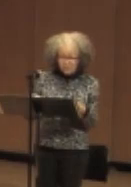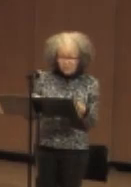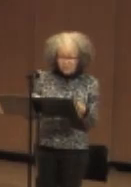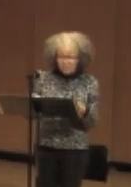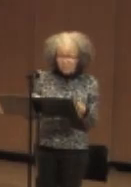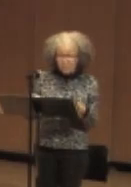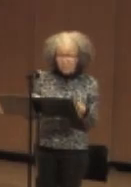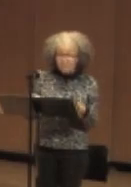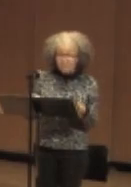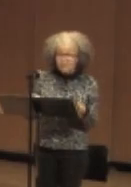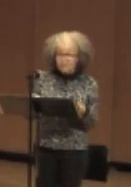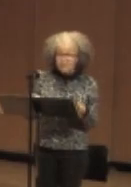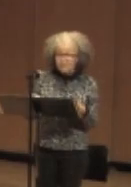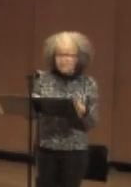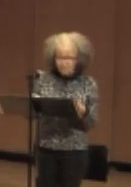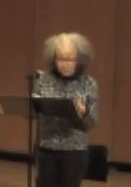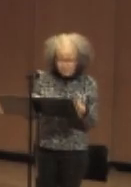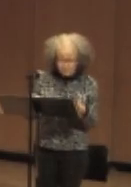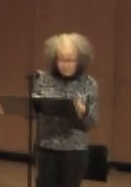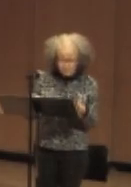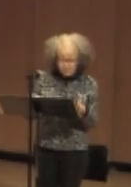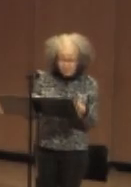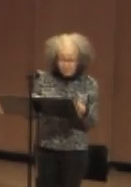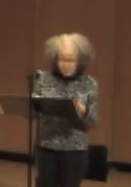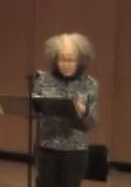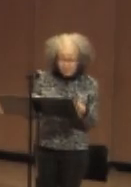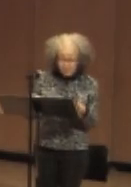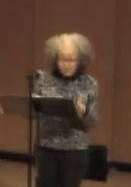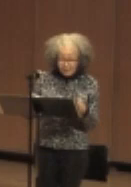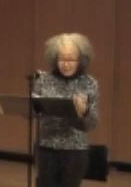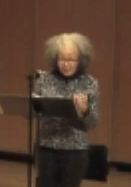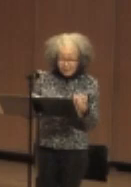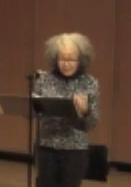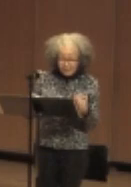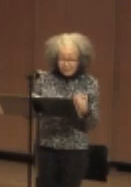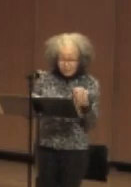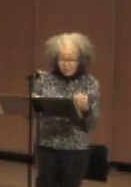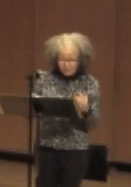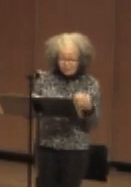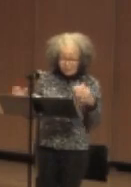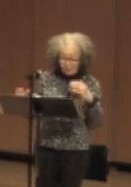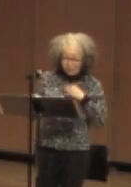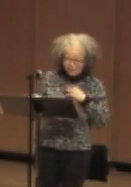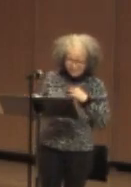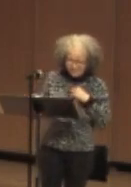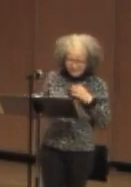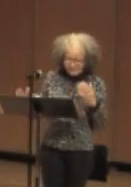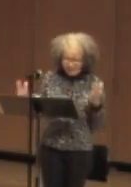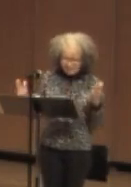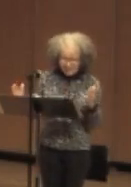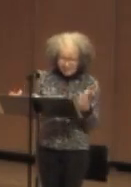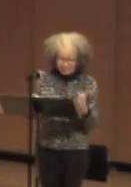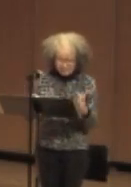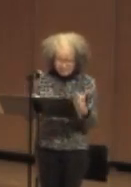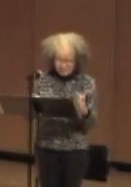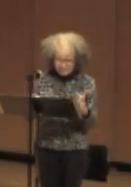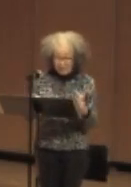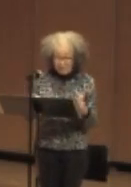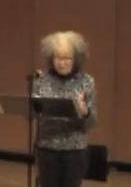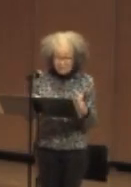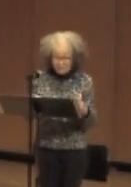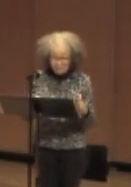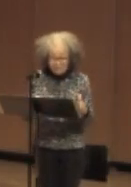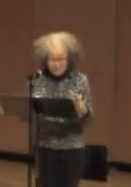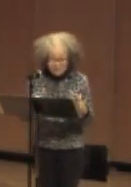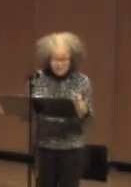him but I couldn't see him or his boat and then I thought okay come on no I have to stop I'm